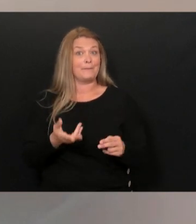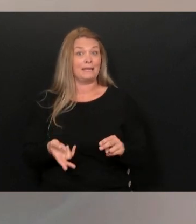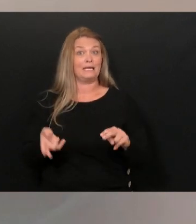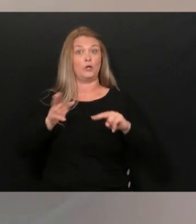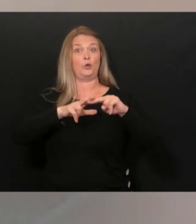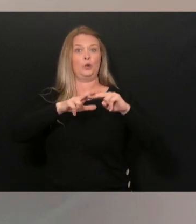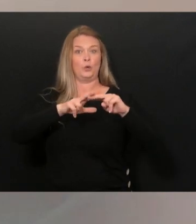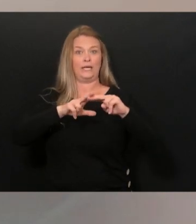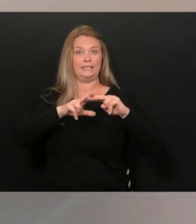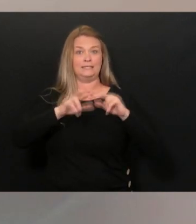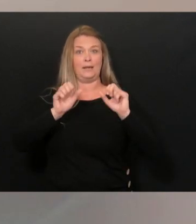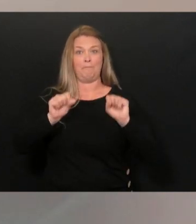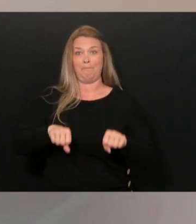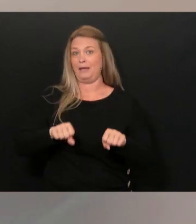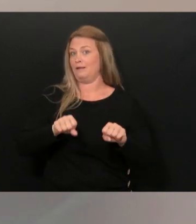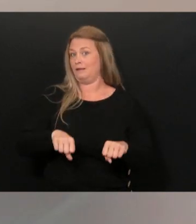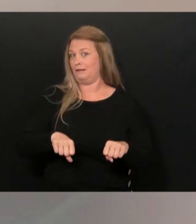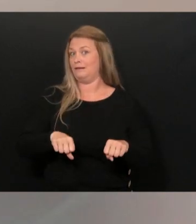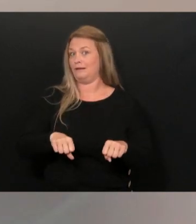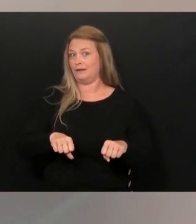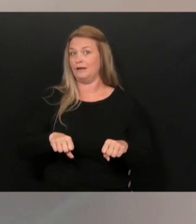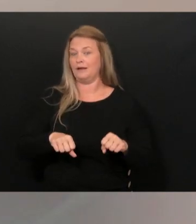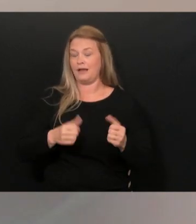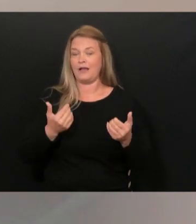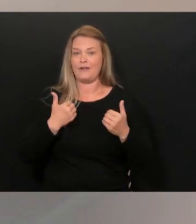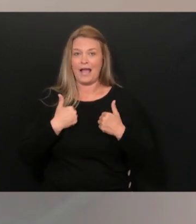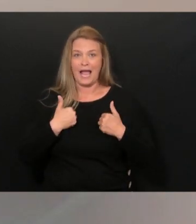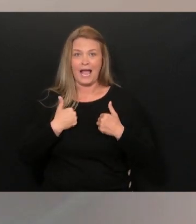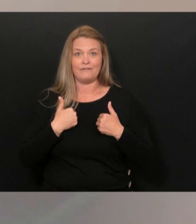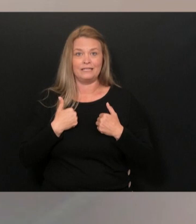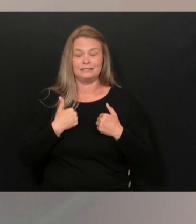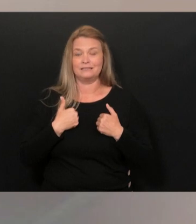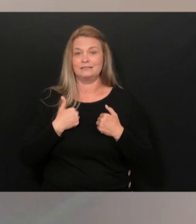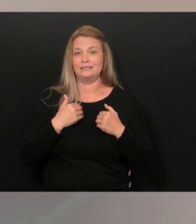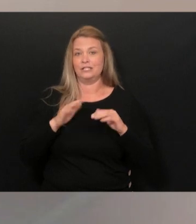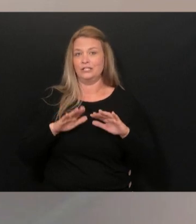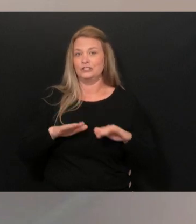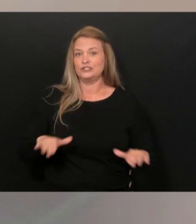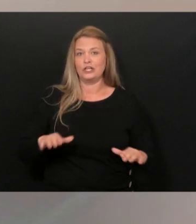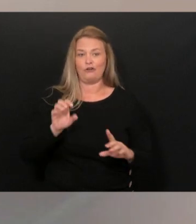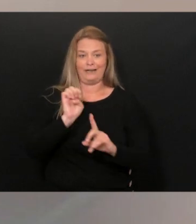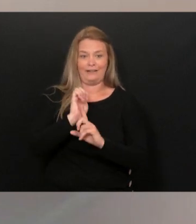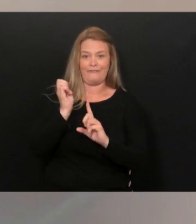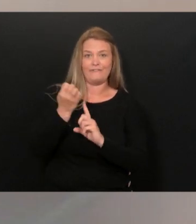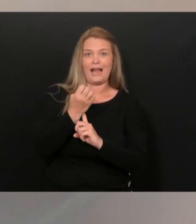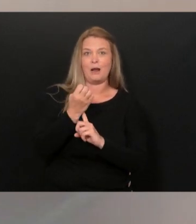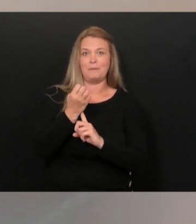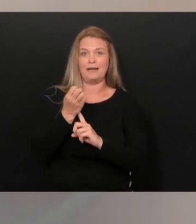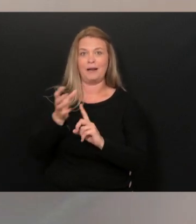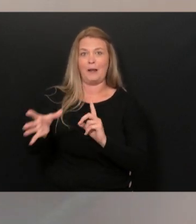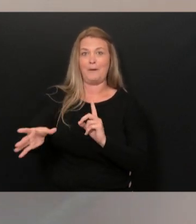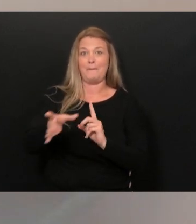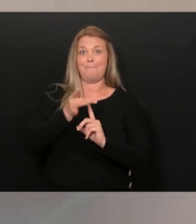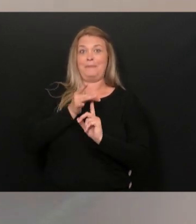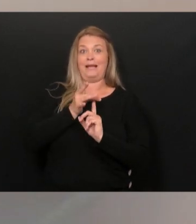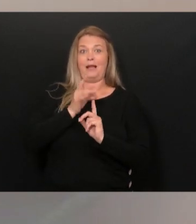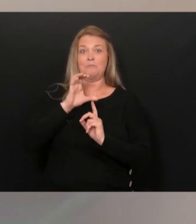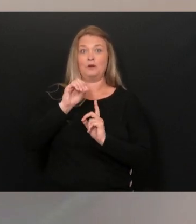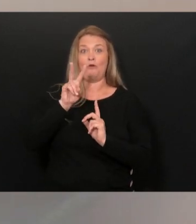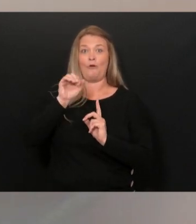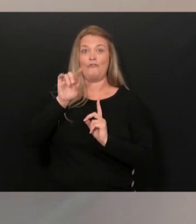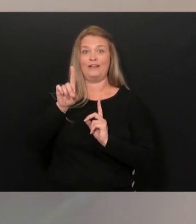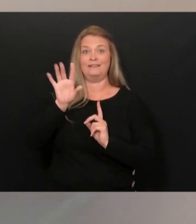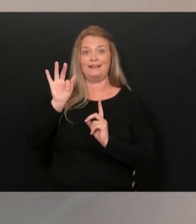susceptibility to having a child or someone else in that environment pick up the